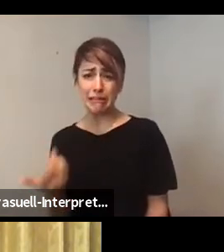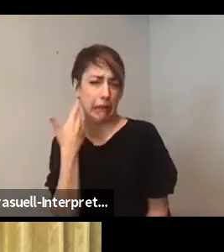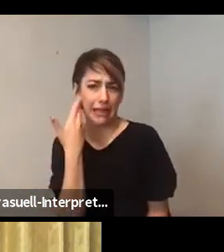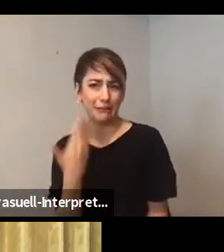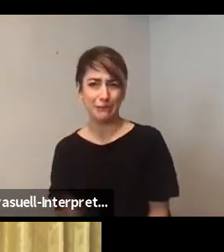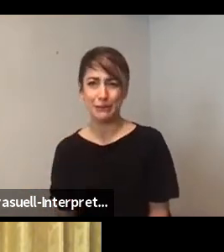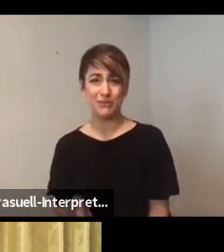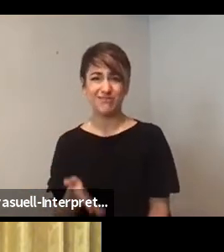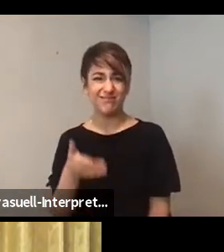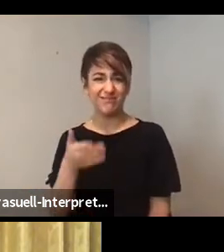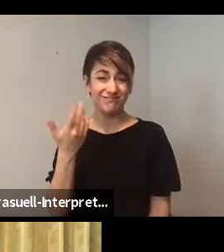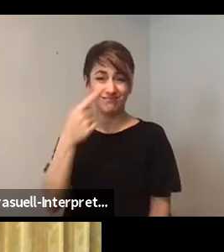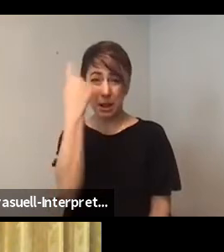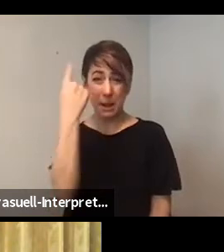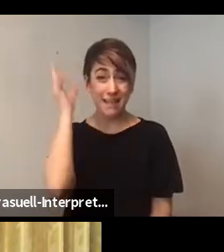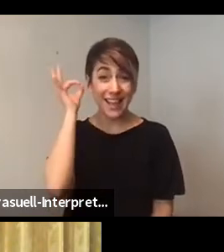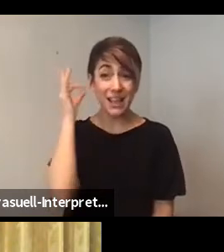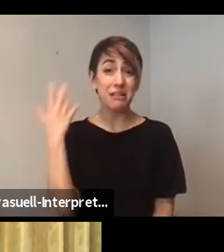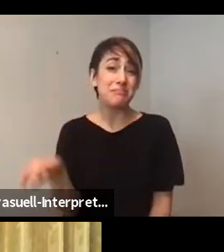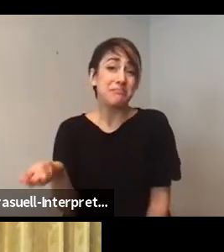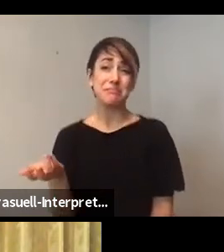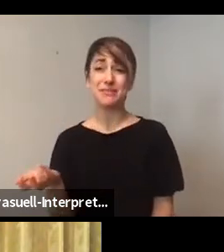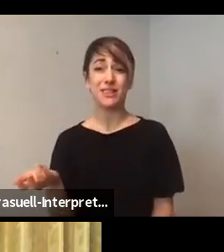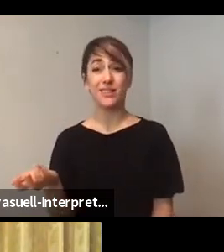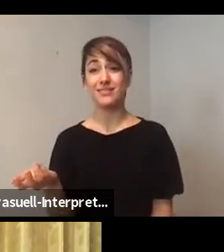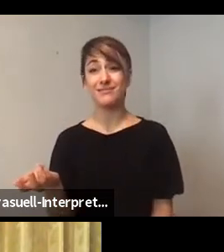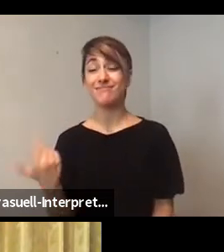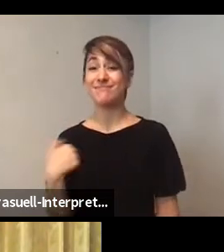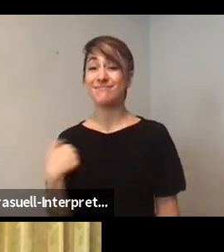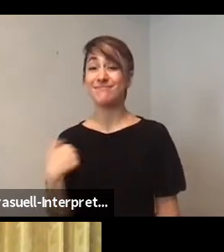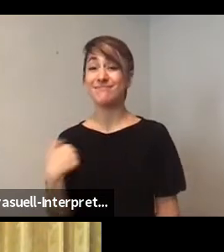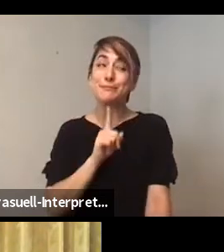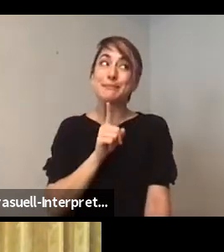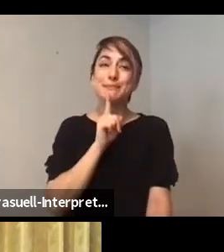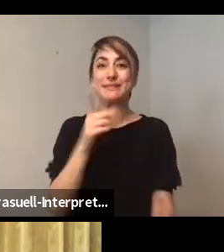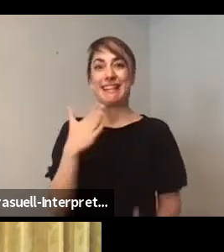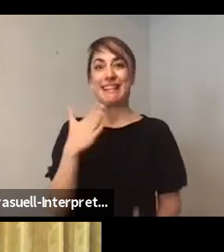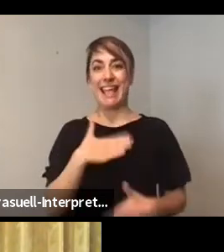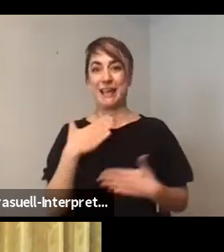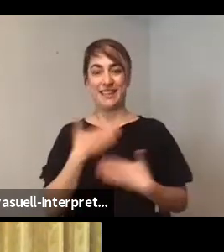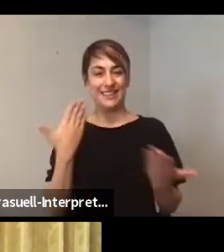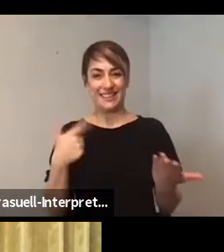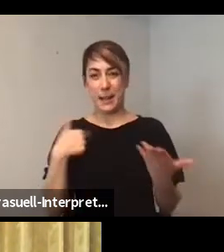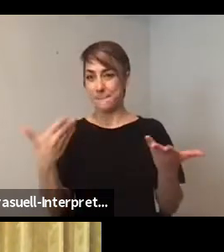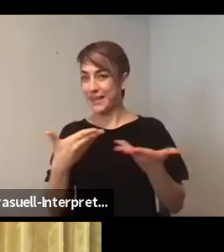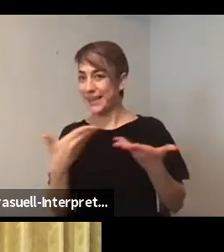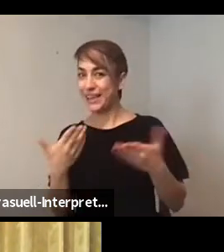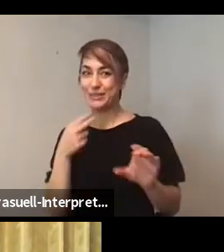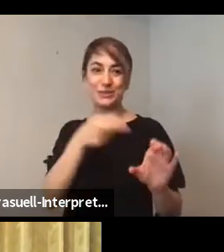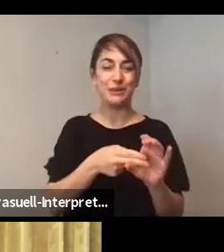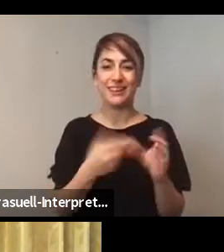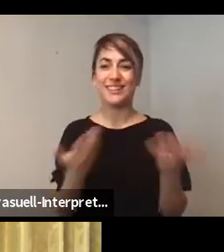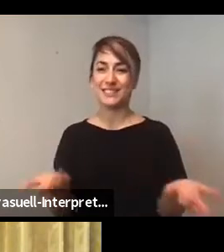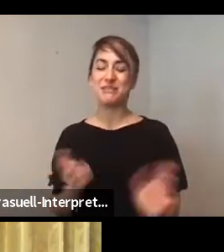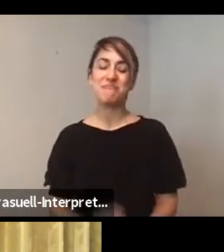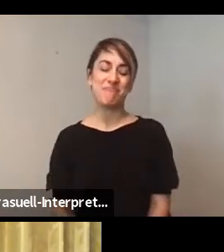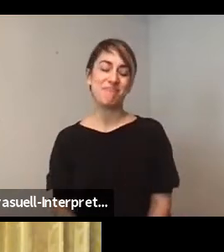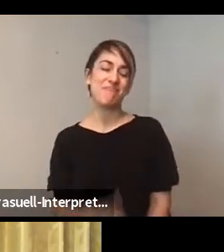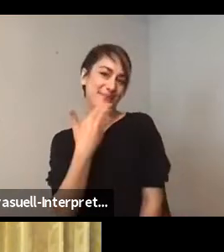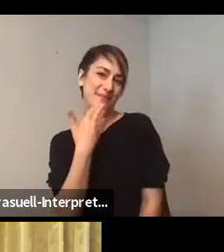yeah. So very, very happy to be part of this. It's so great to be here. Thank you.